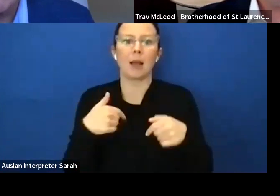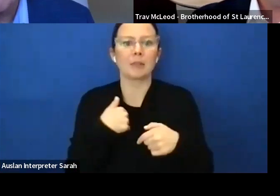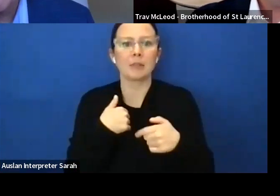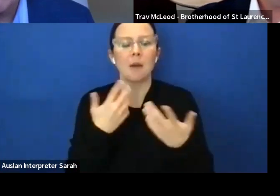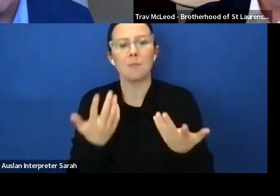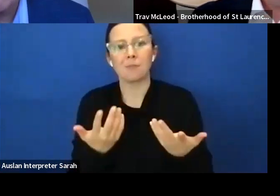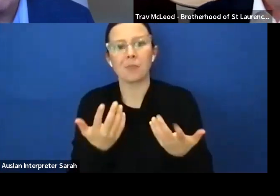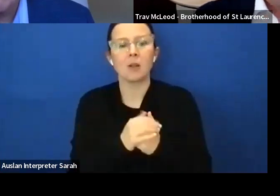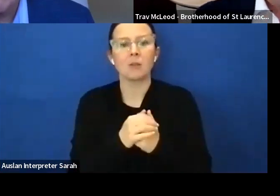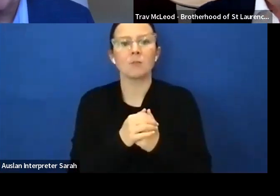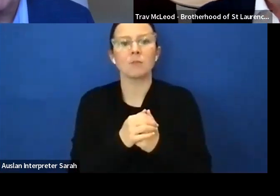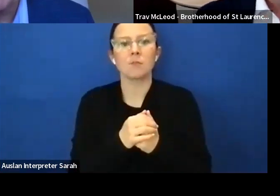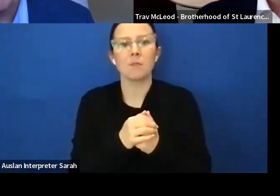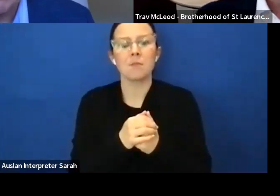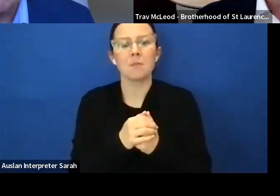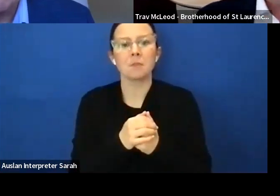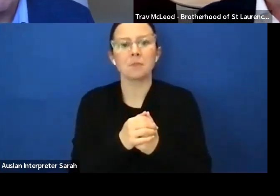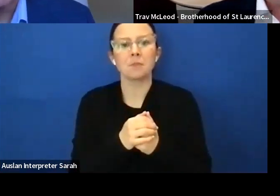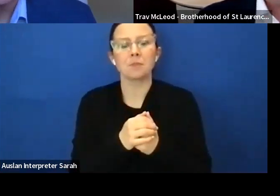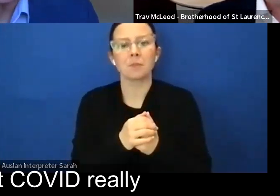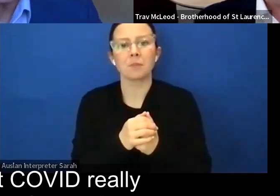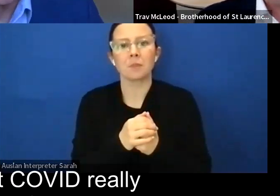that the